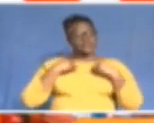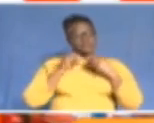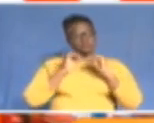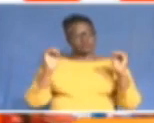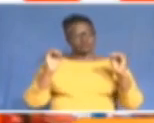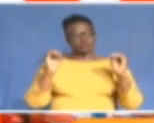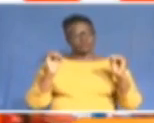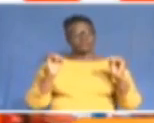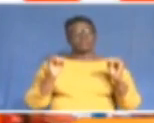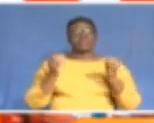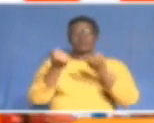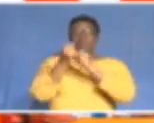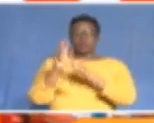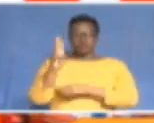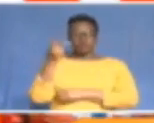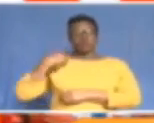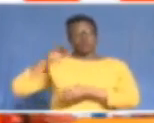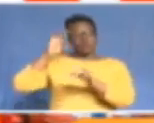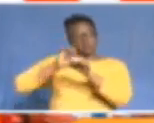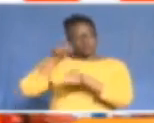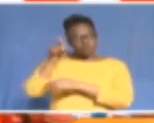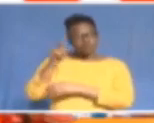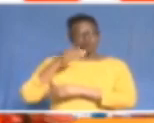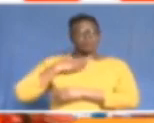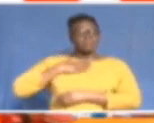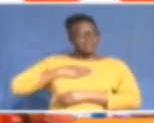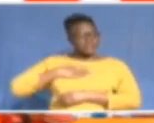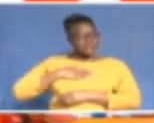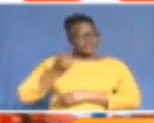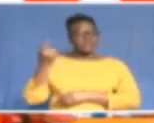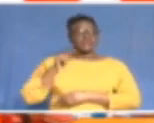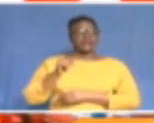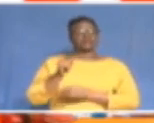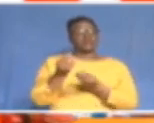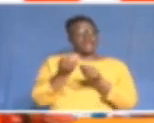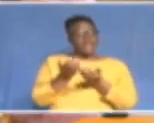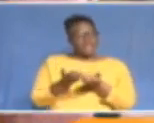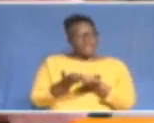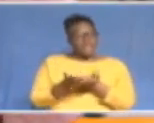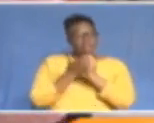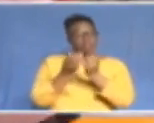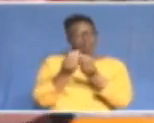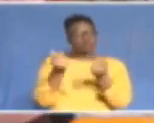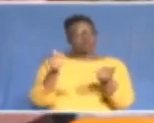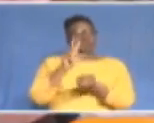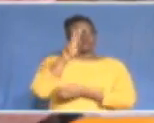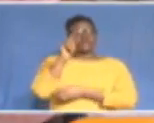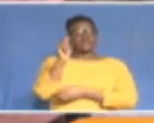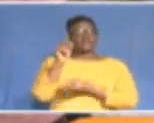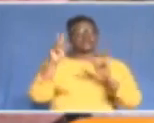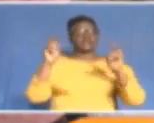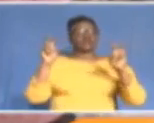tulikuchagua nawe ndio kiongozi. Ingilia mambo ya VAT itaremke chini kwa sababu mwanaisho kwa inda.